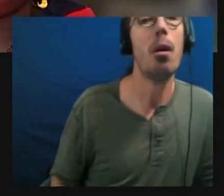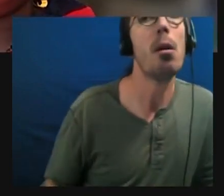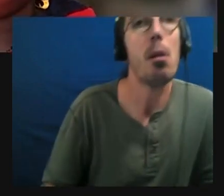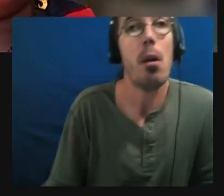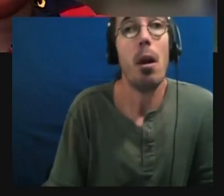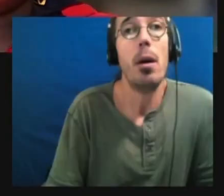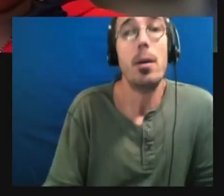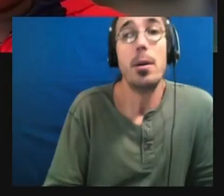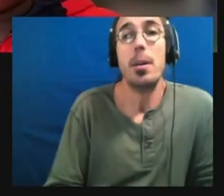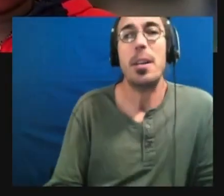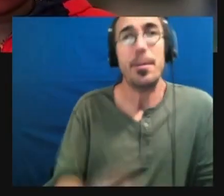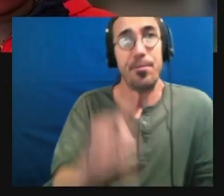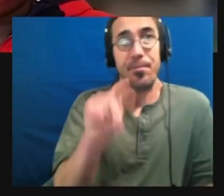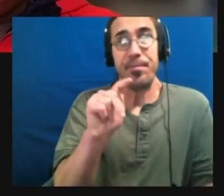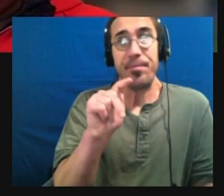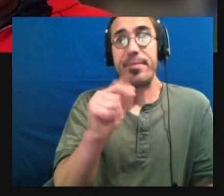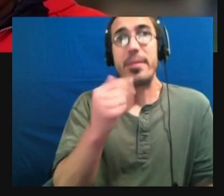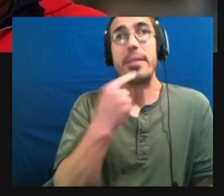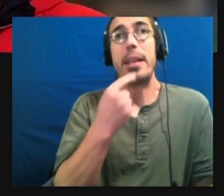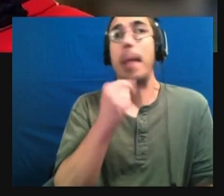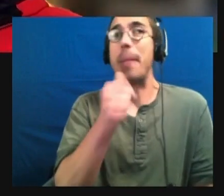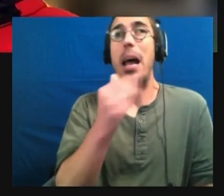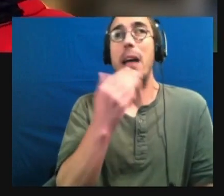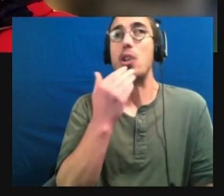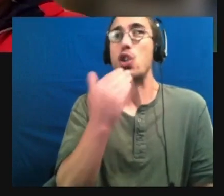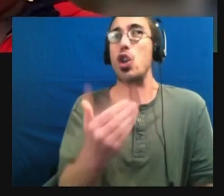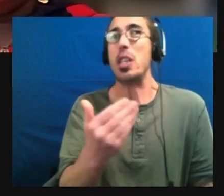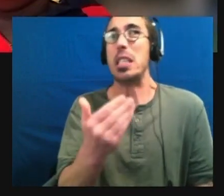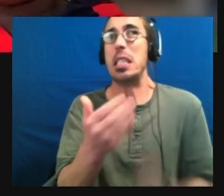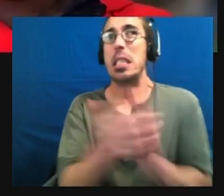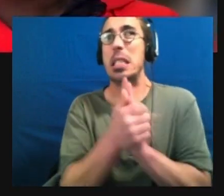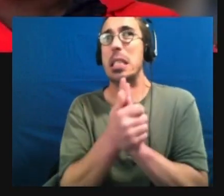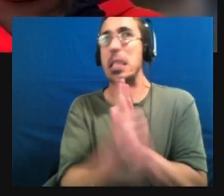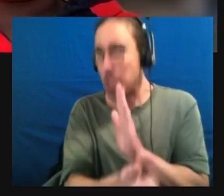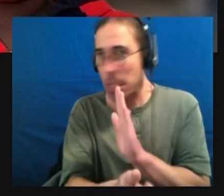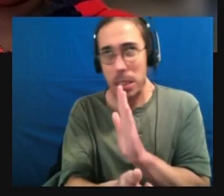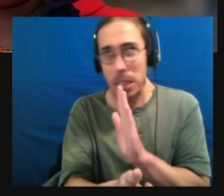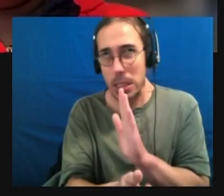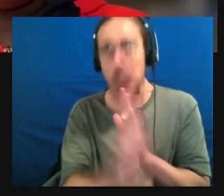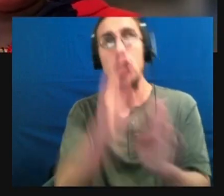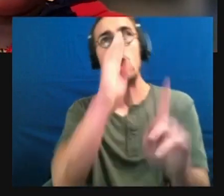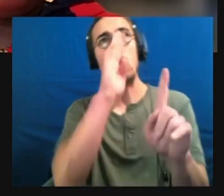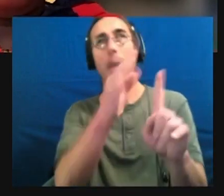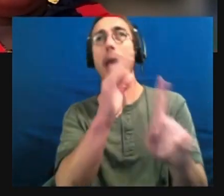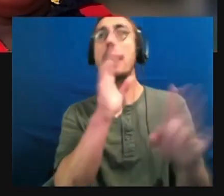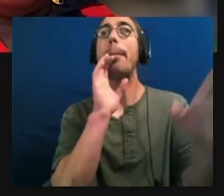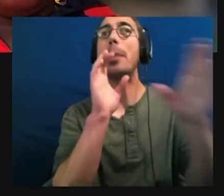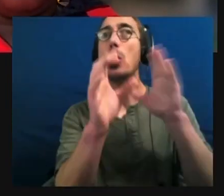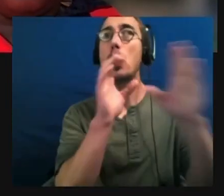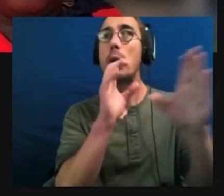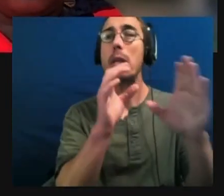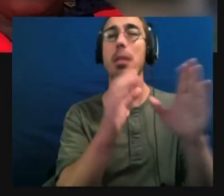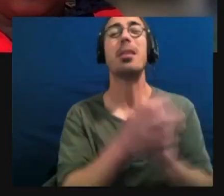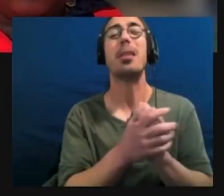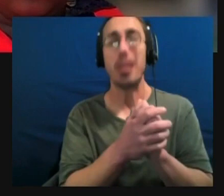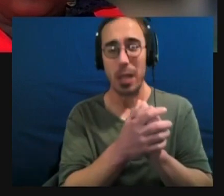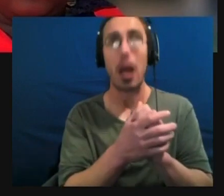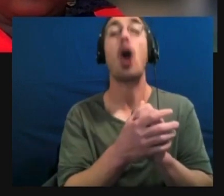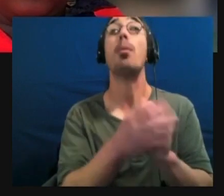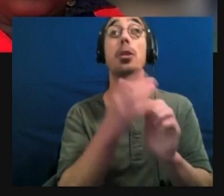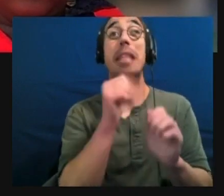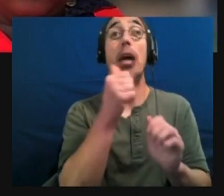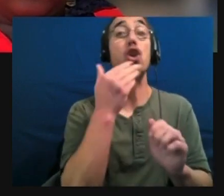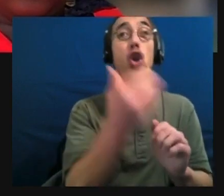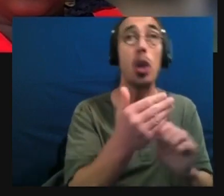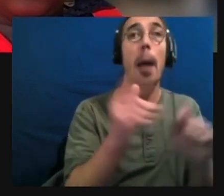T is saying, I'm not very good at it. Direct communication about everything is best for me.